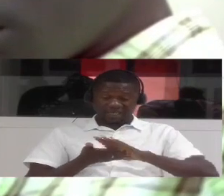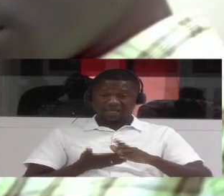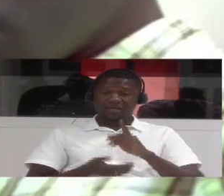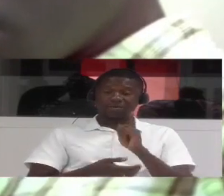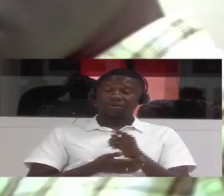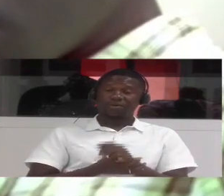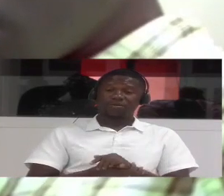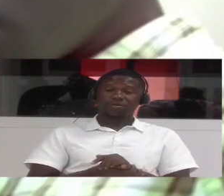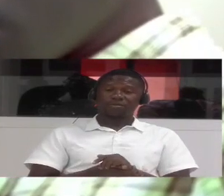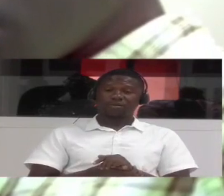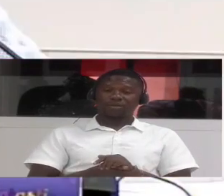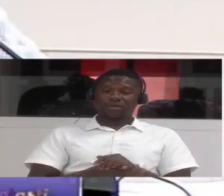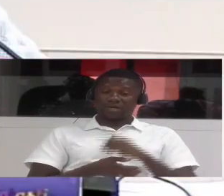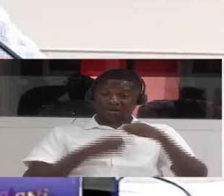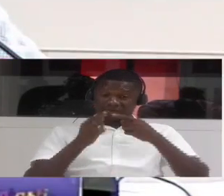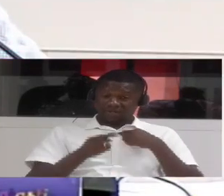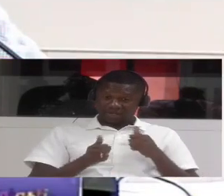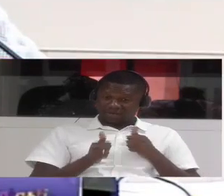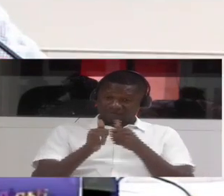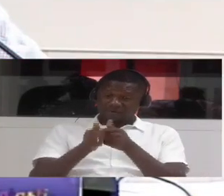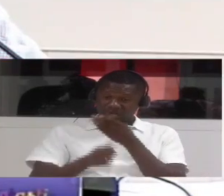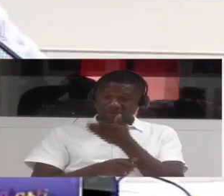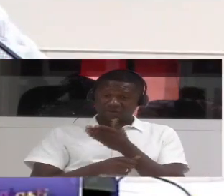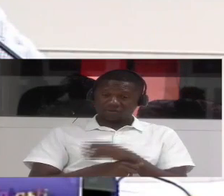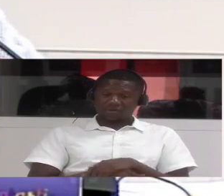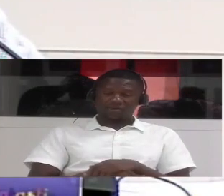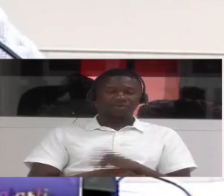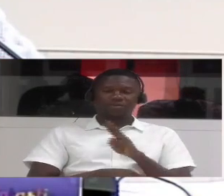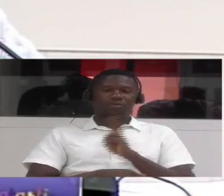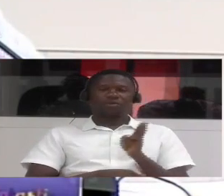they come after you? No. Lucky you.